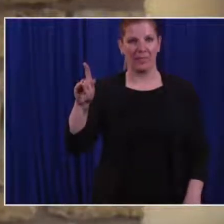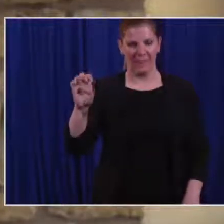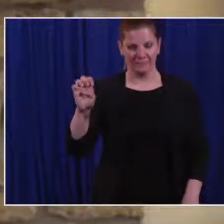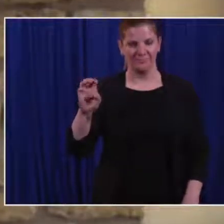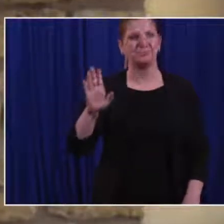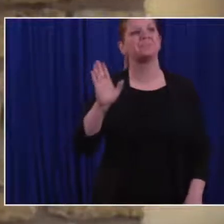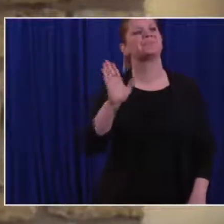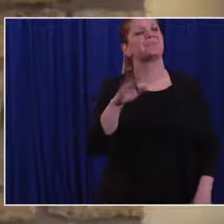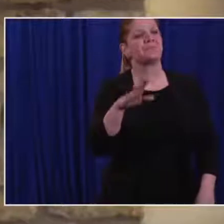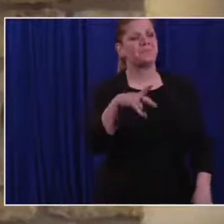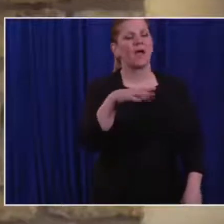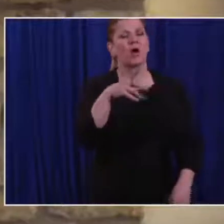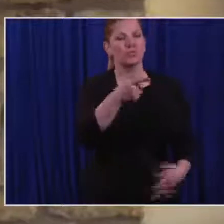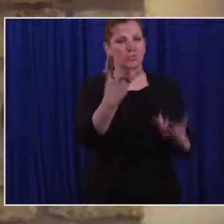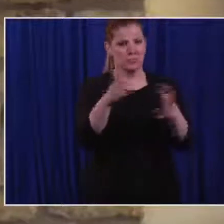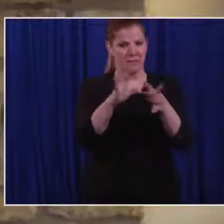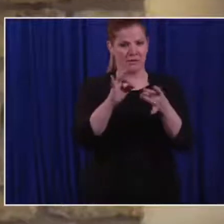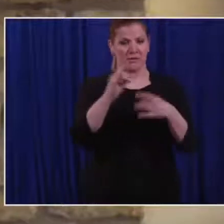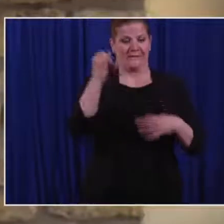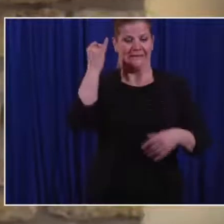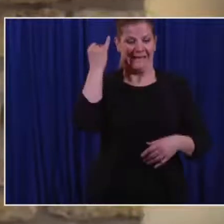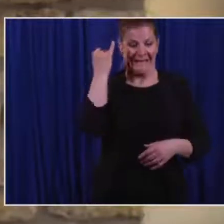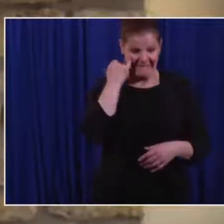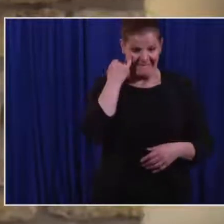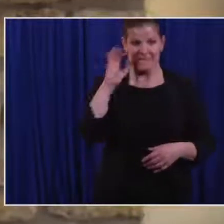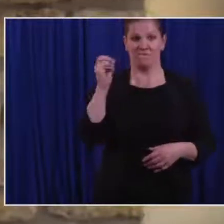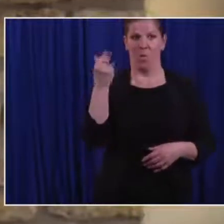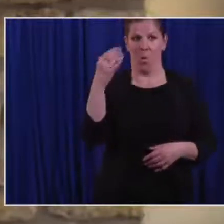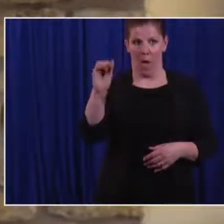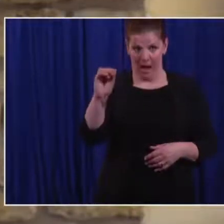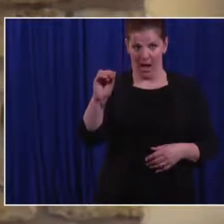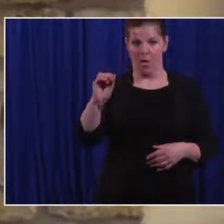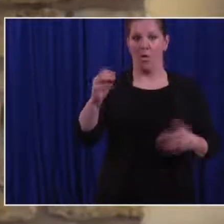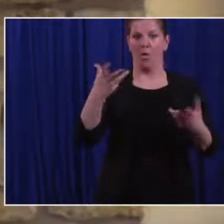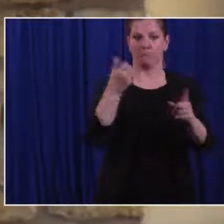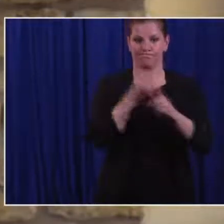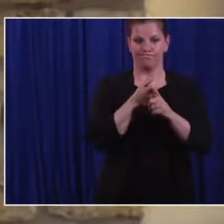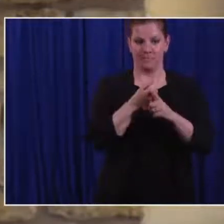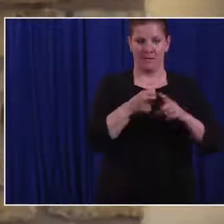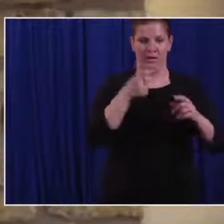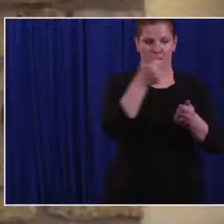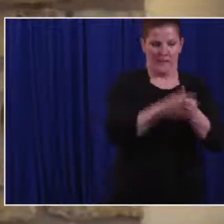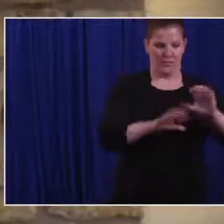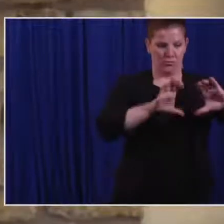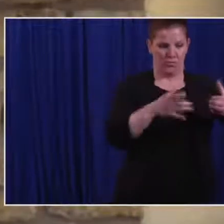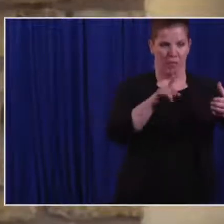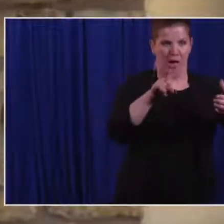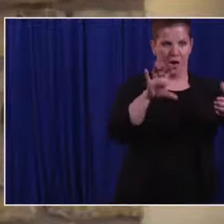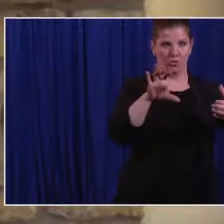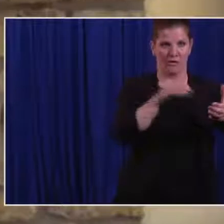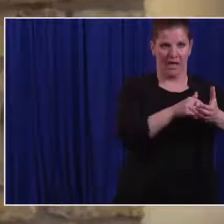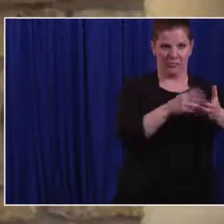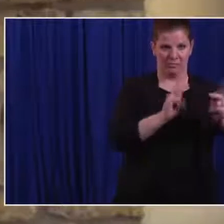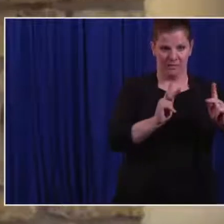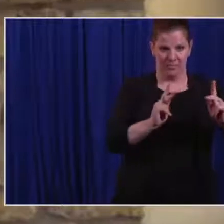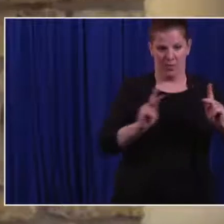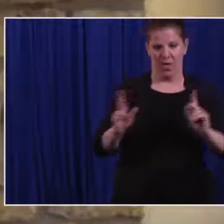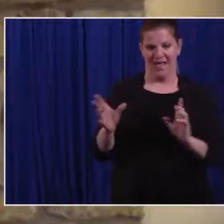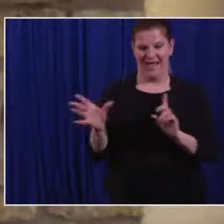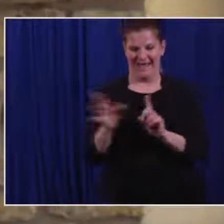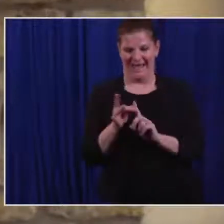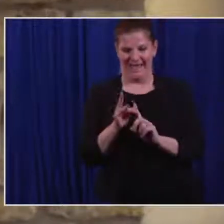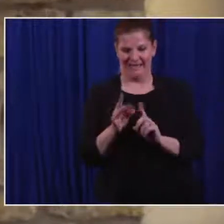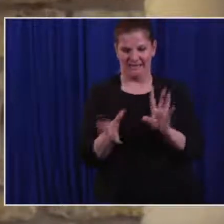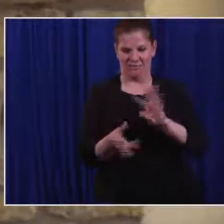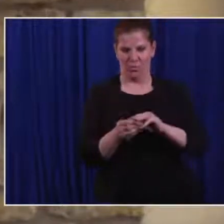statewide orders when Ohio drops below 50 cases per 100,000 people. But as you've done today, you've also looked at